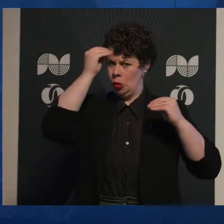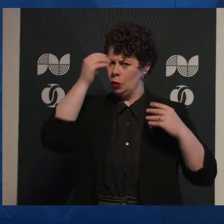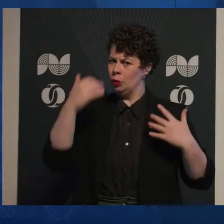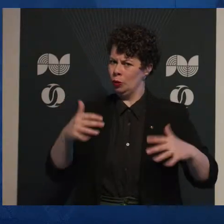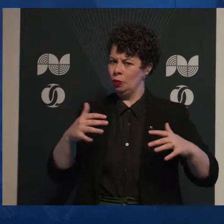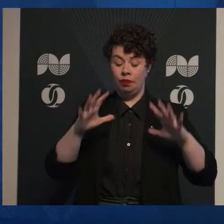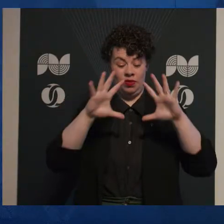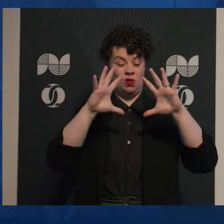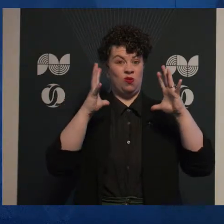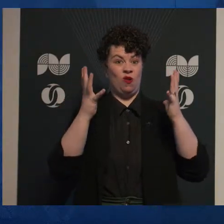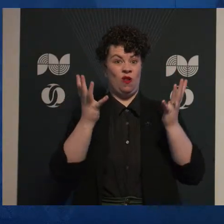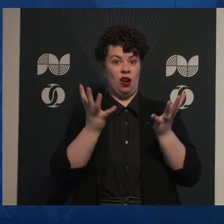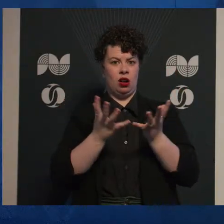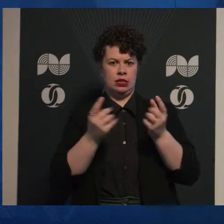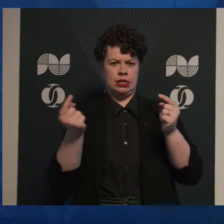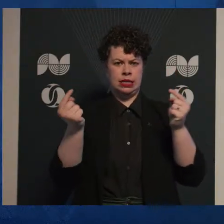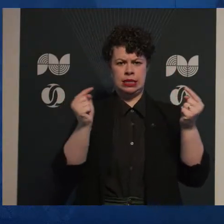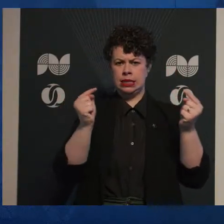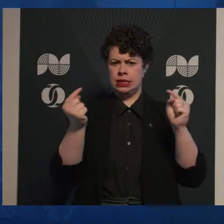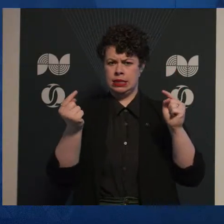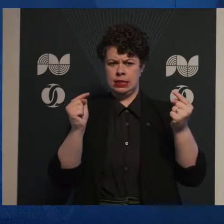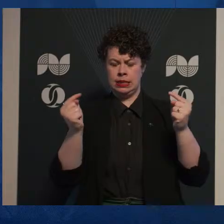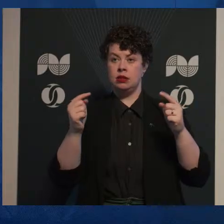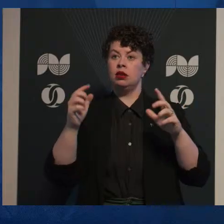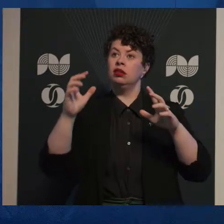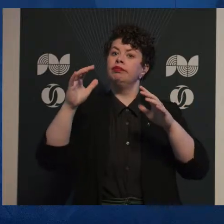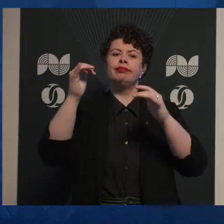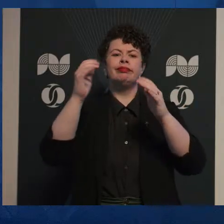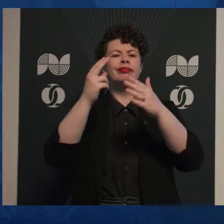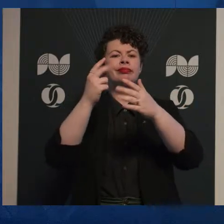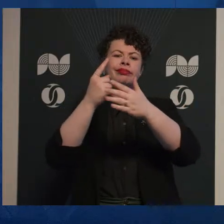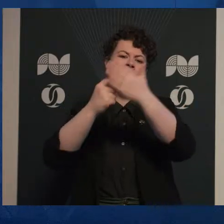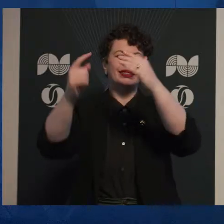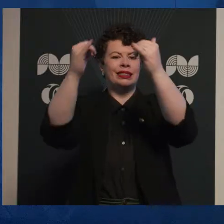geopolitics, governance, and how the IFIs can support